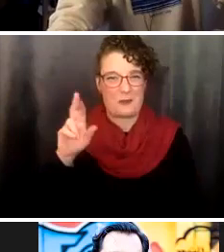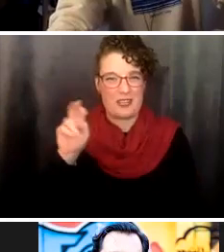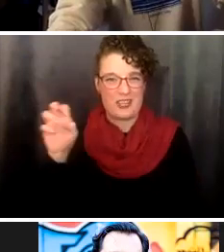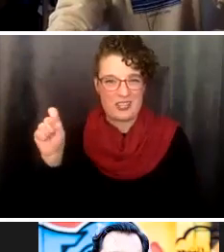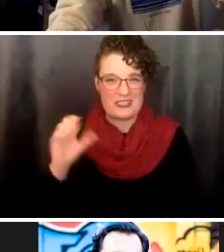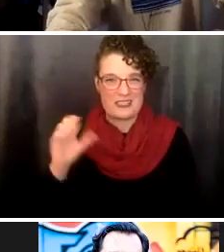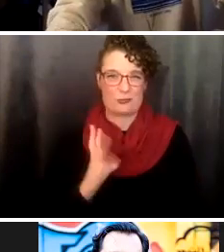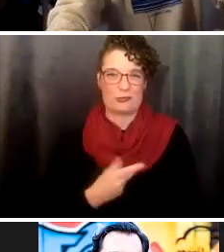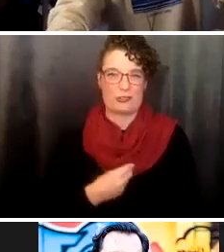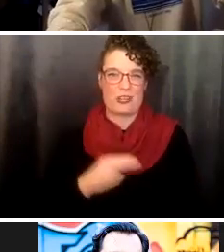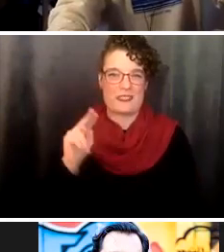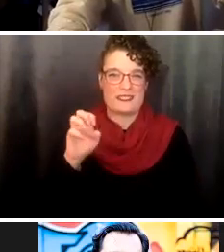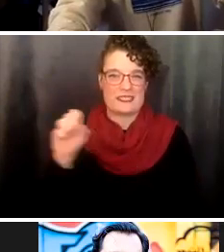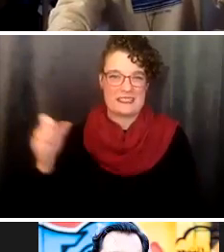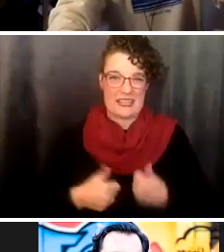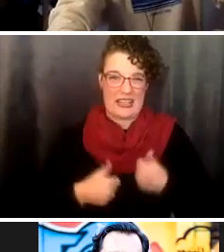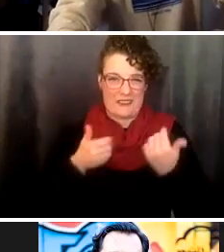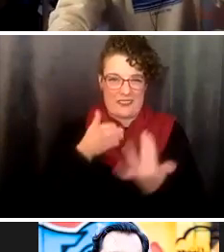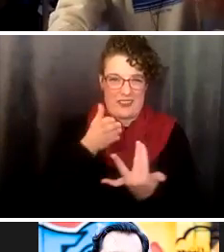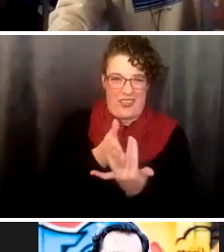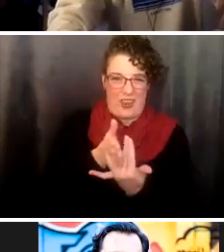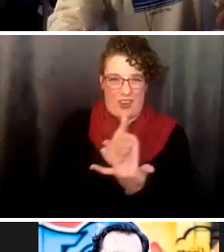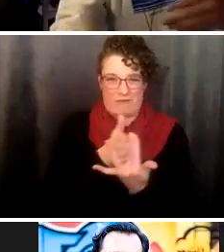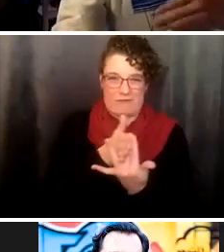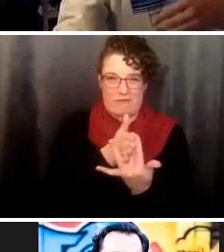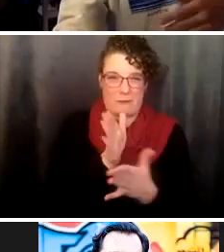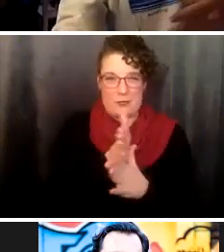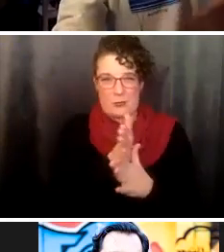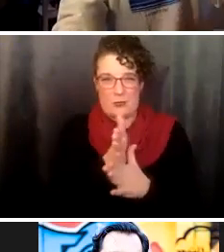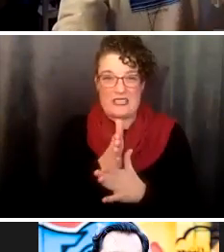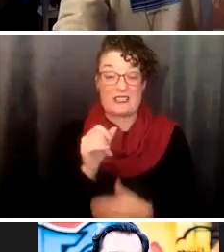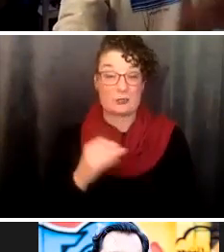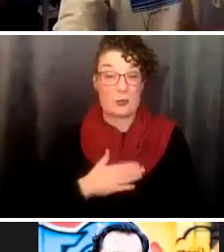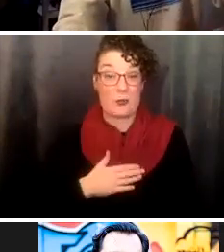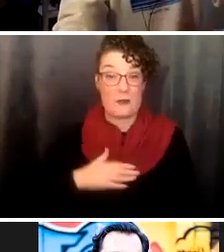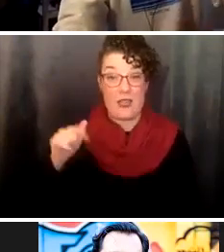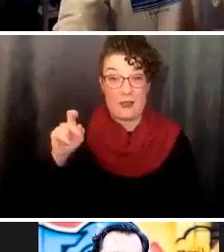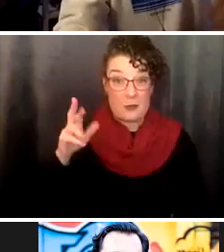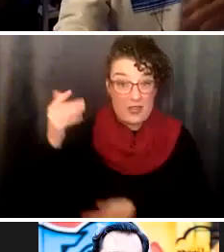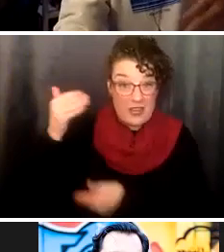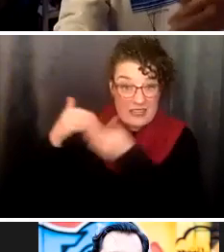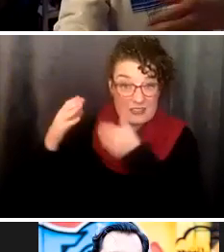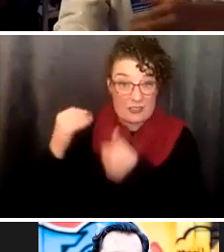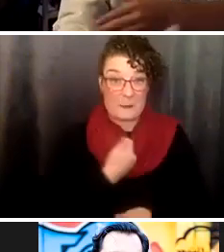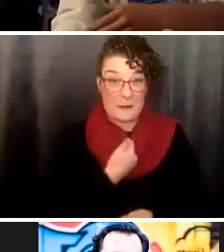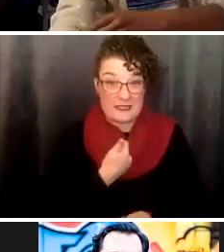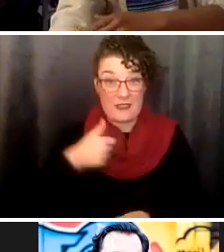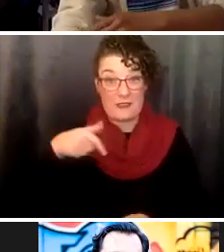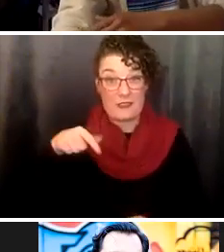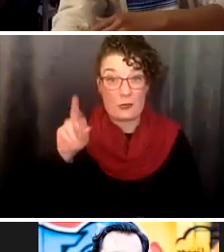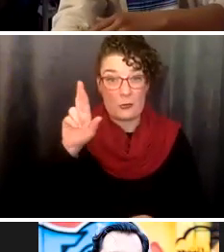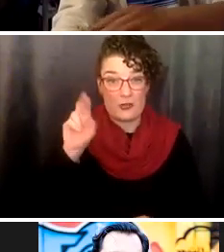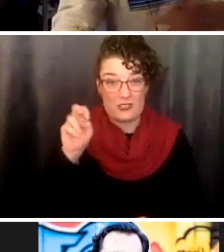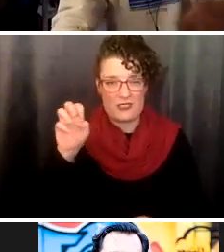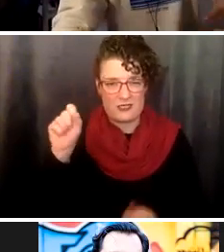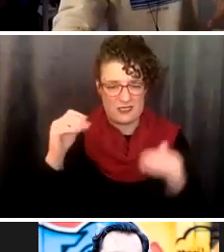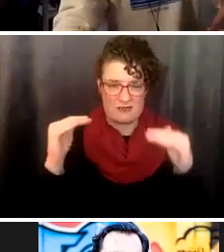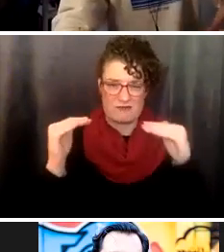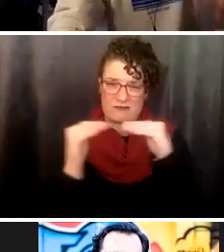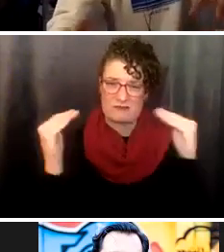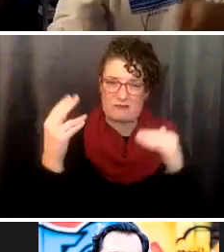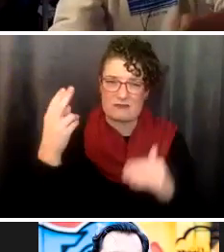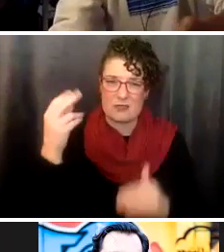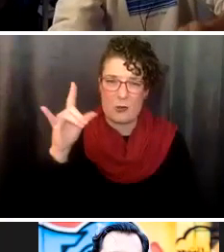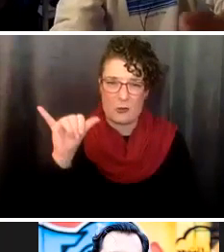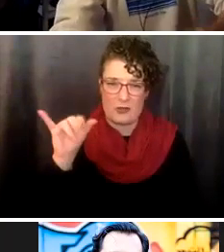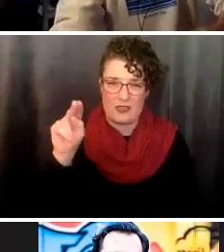living. And so for my queer ancestors and me, like queerness is holiness. And